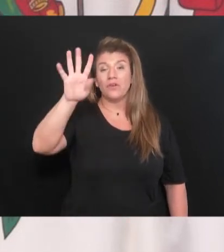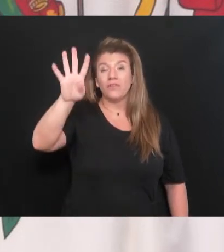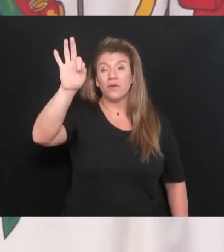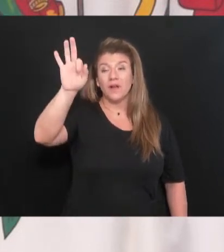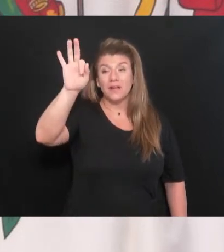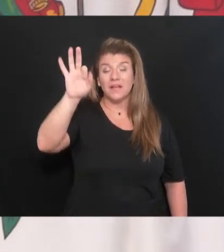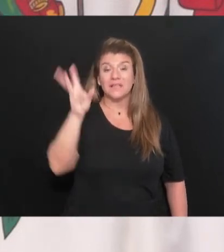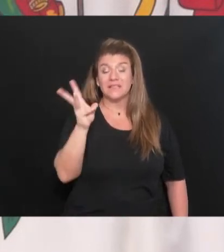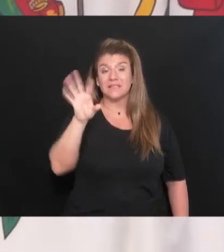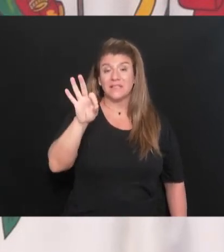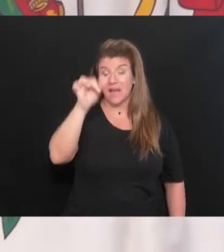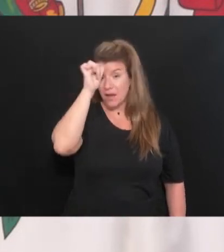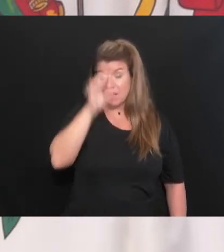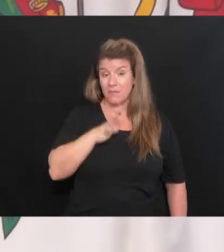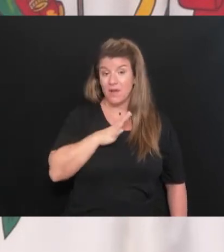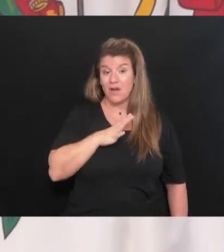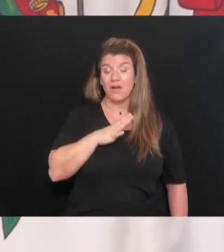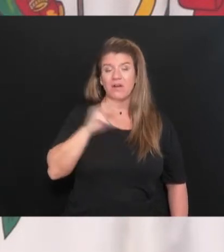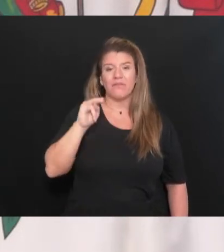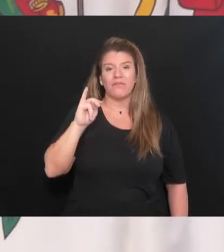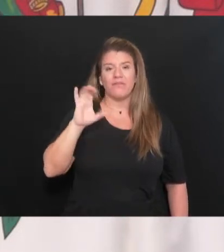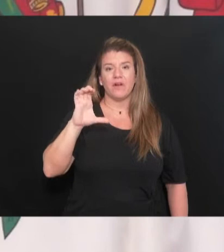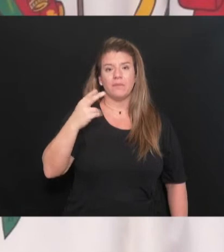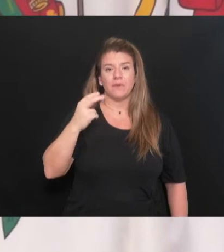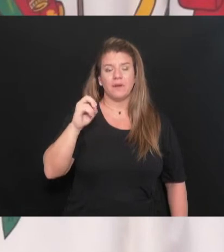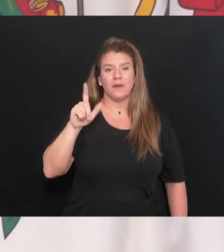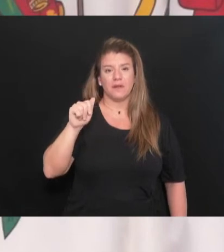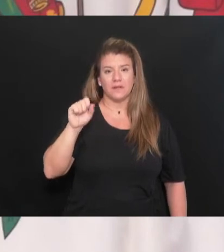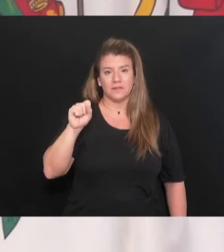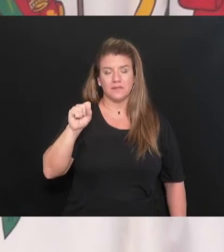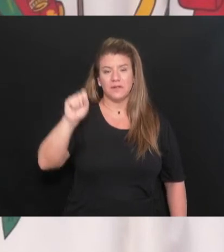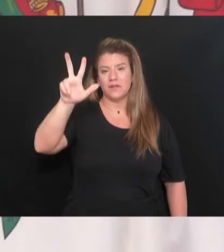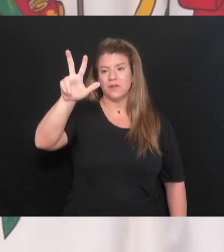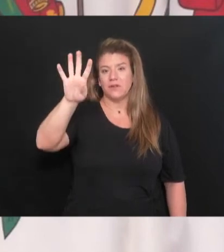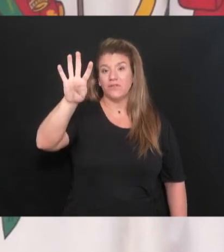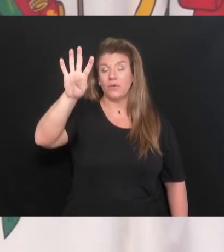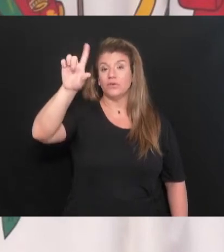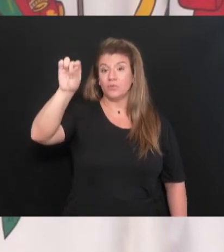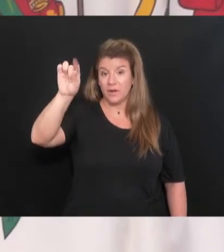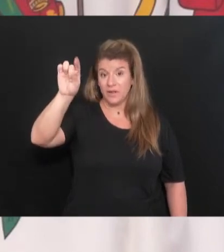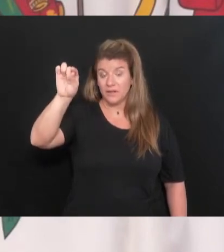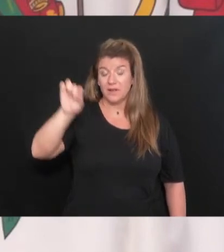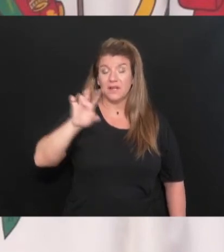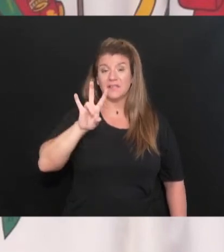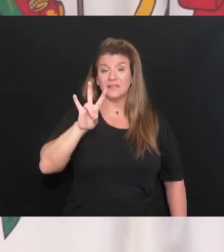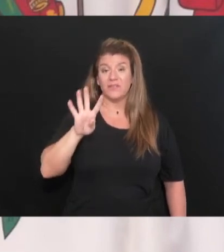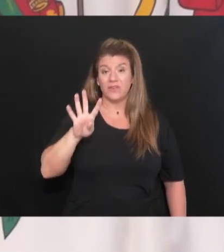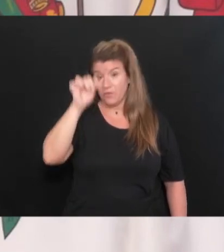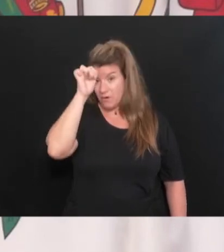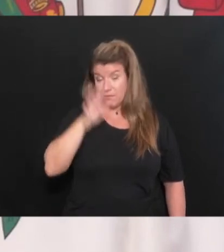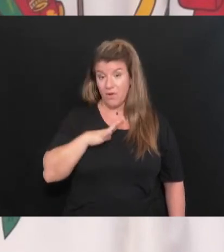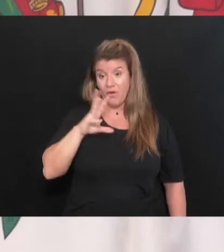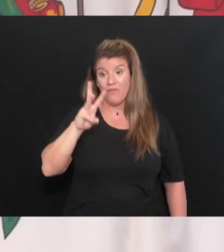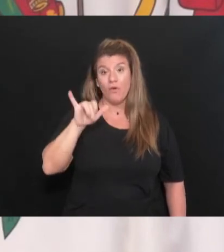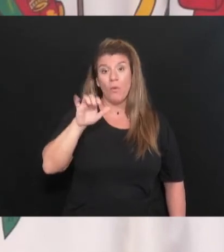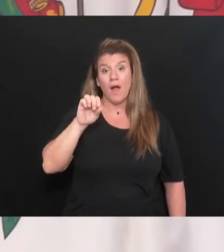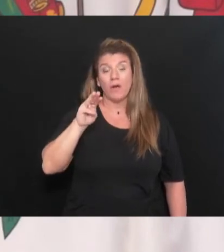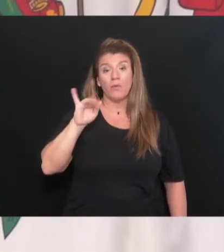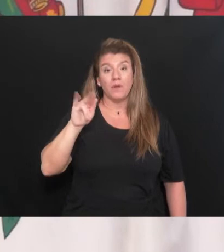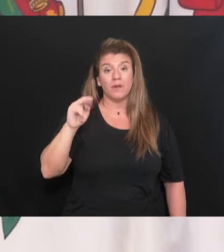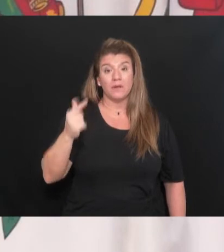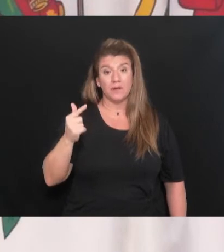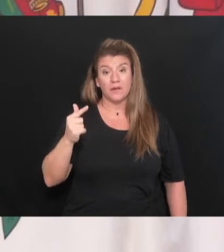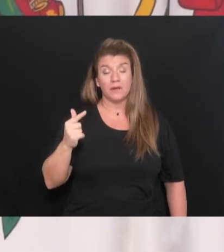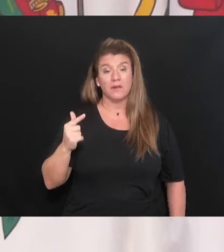death, a 69-year-old male from Nicholas County. The 3,420th death, a 74-year-old male from Wyoming County.